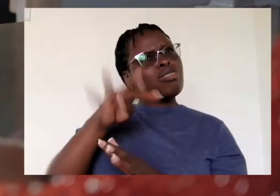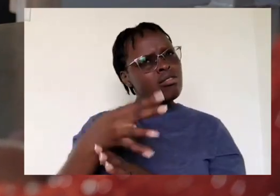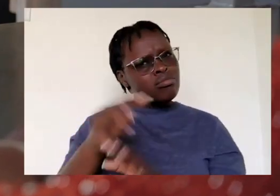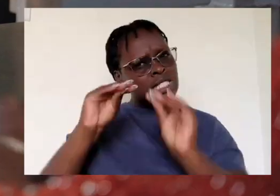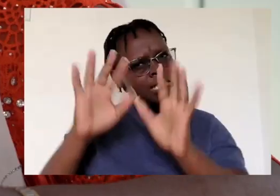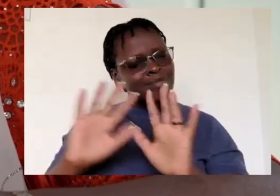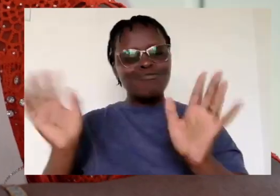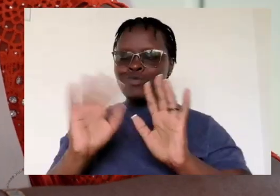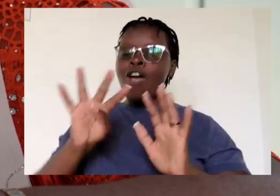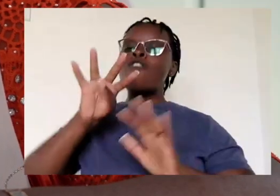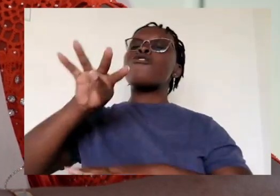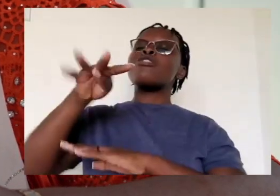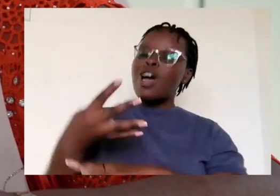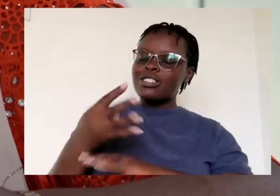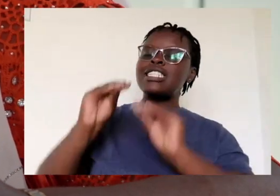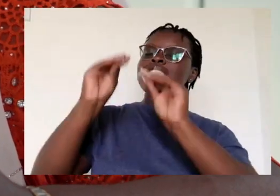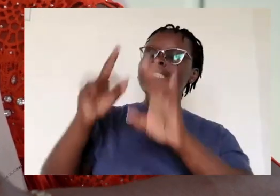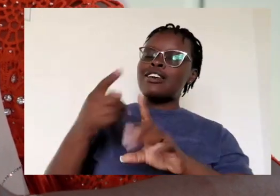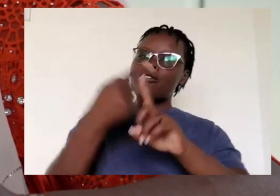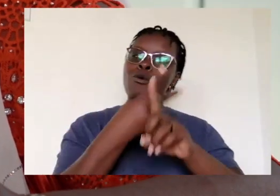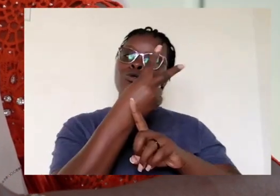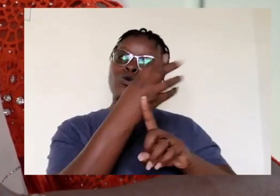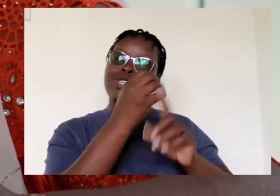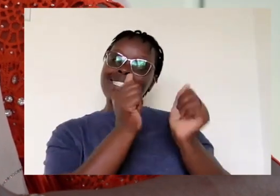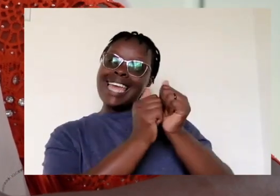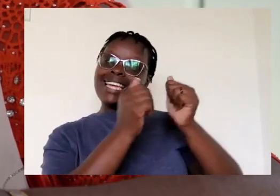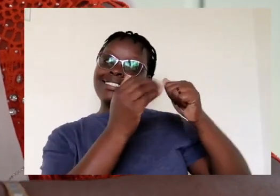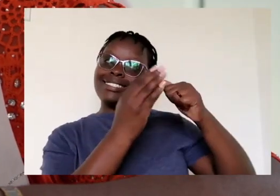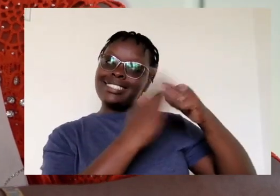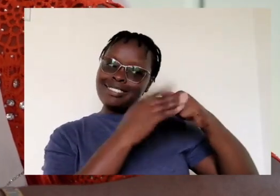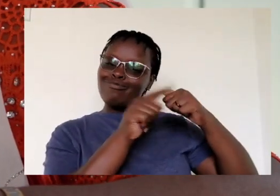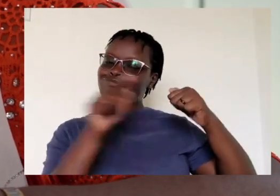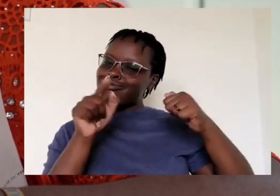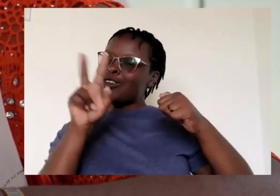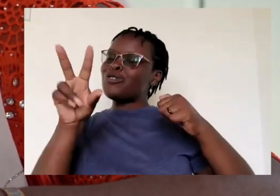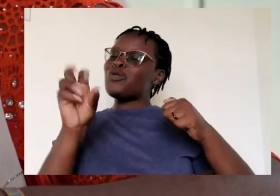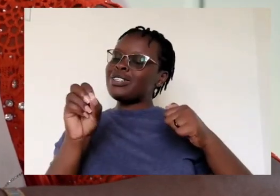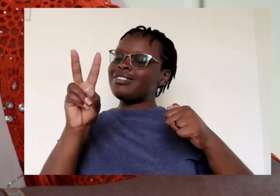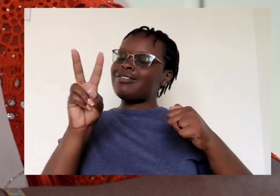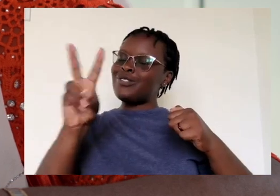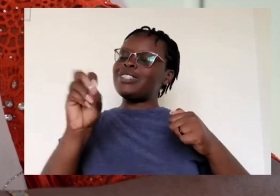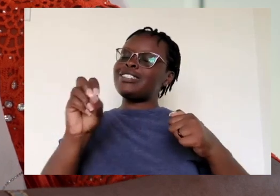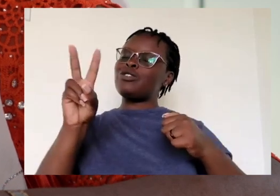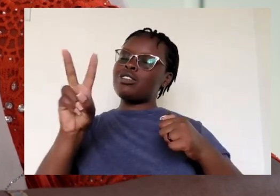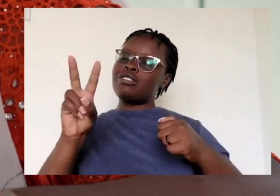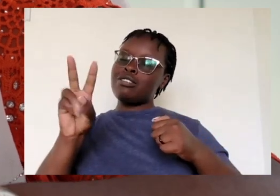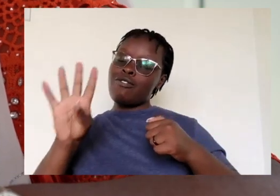not 4,000. The 4,000 teachers were from 2019 to 2024,